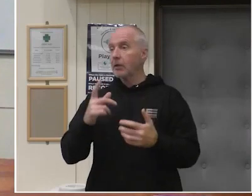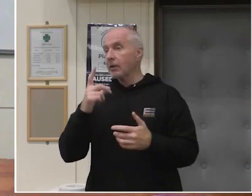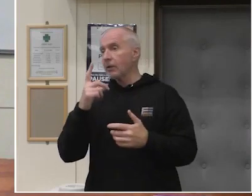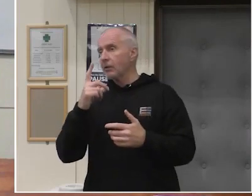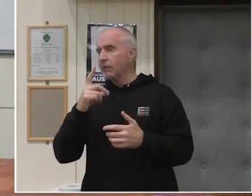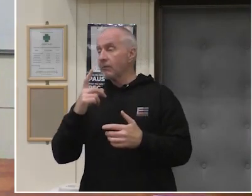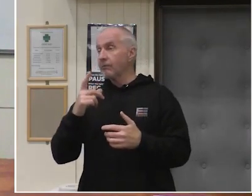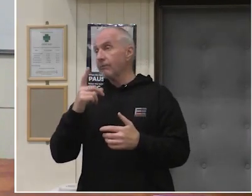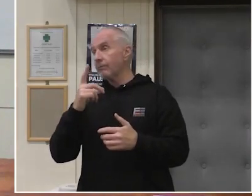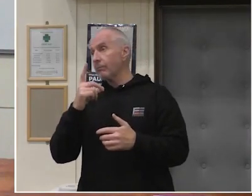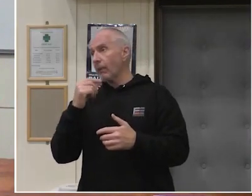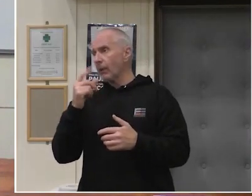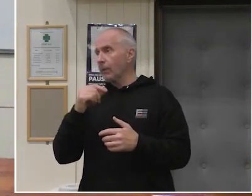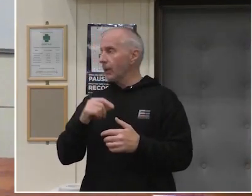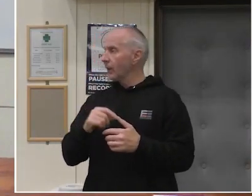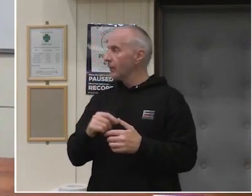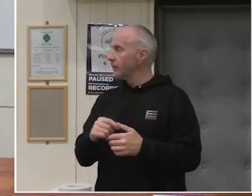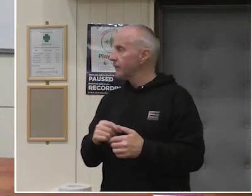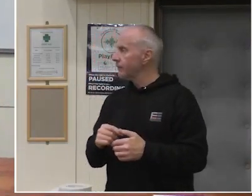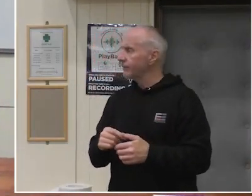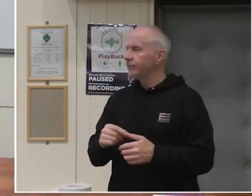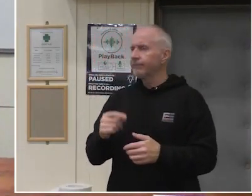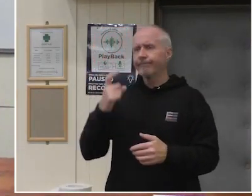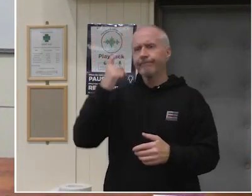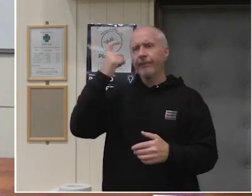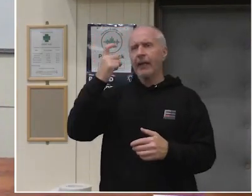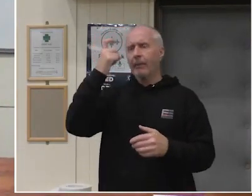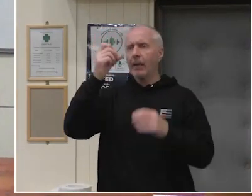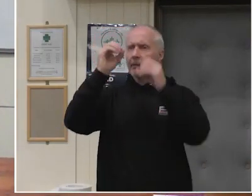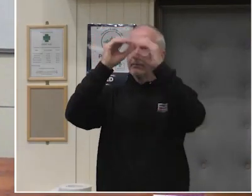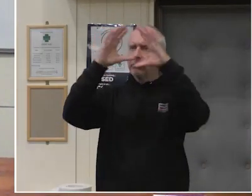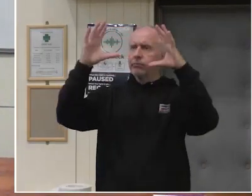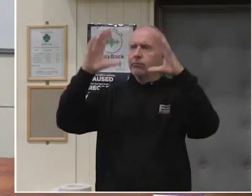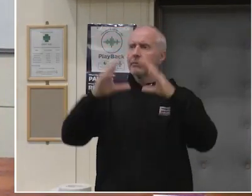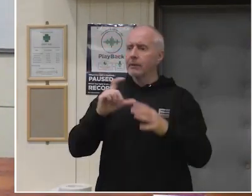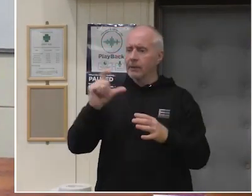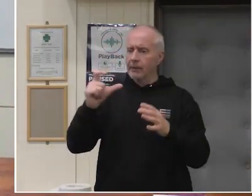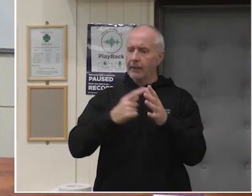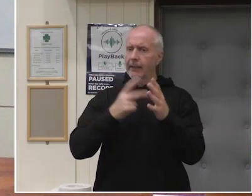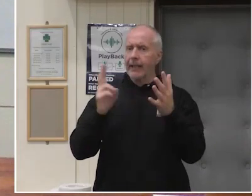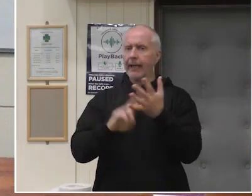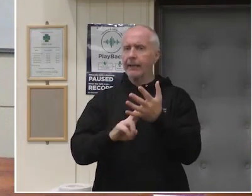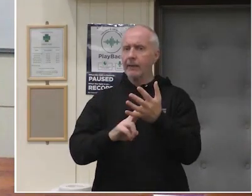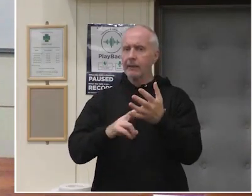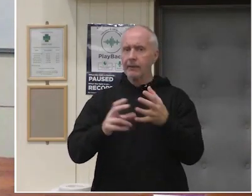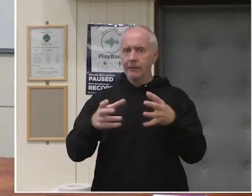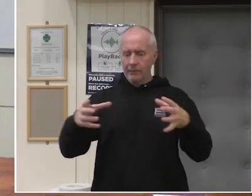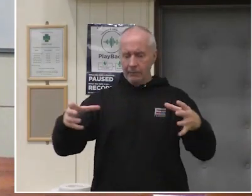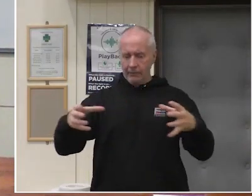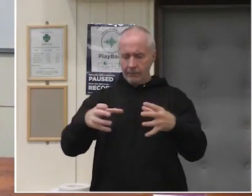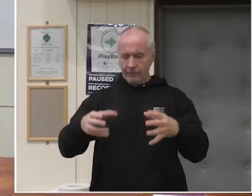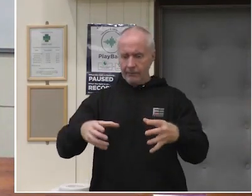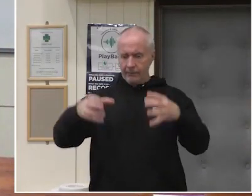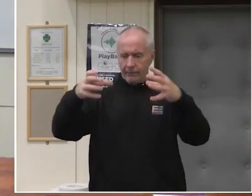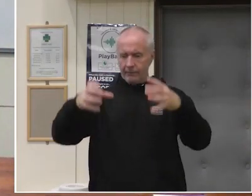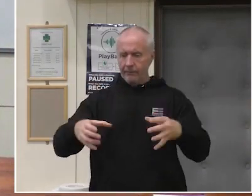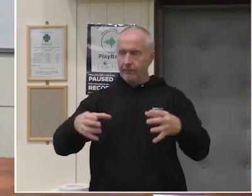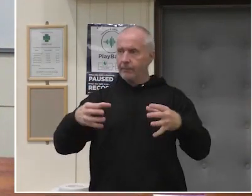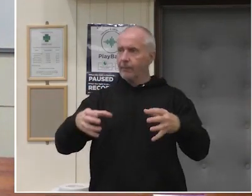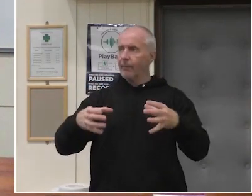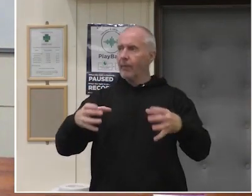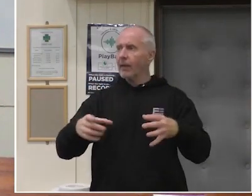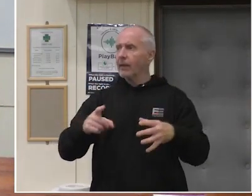can. Now if we imagine it's a rather large can, but it's usually some sort